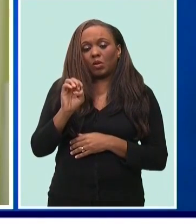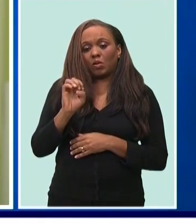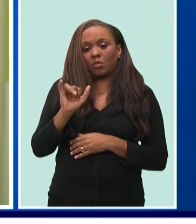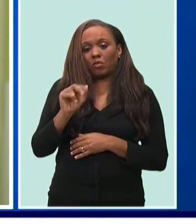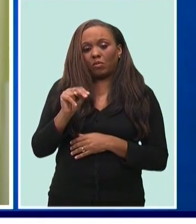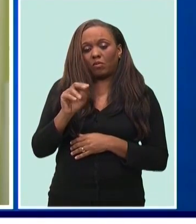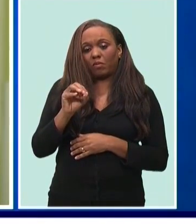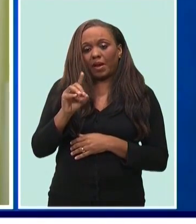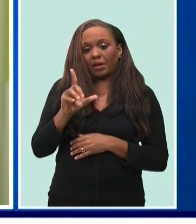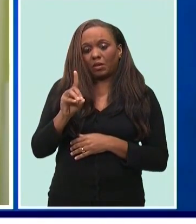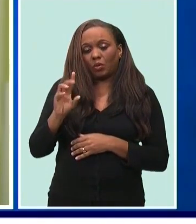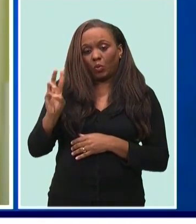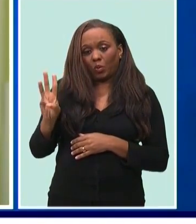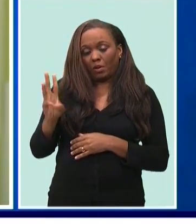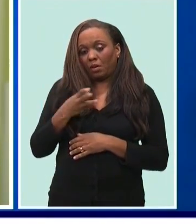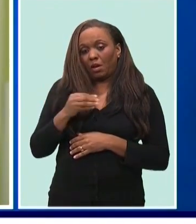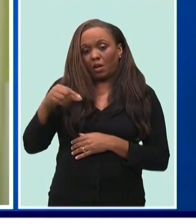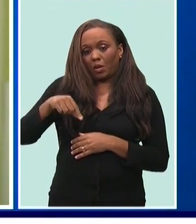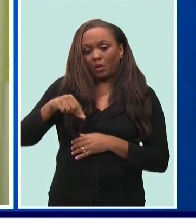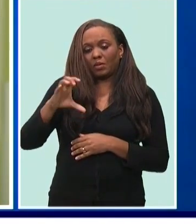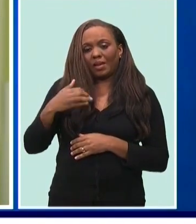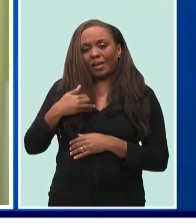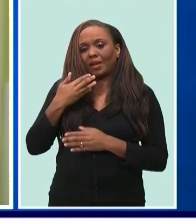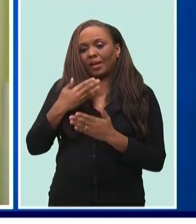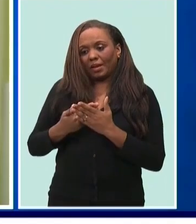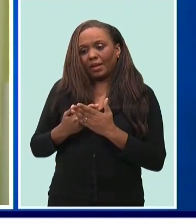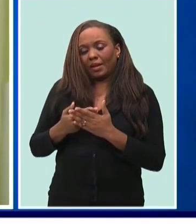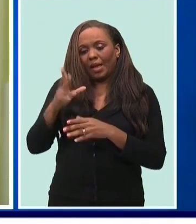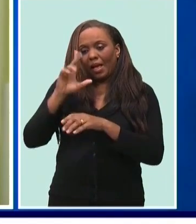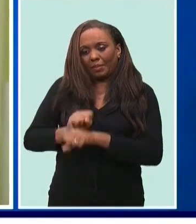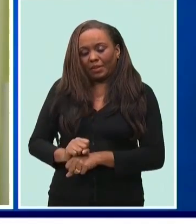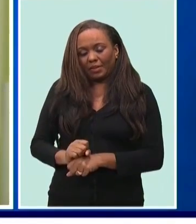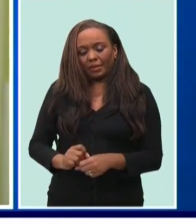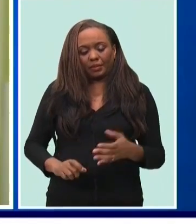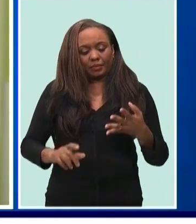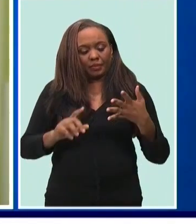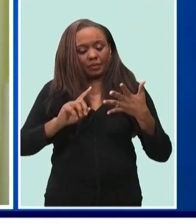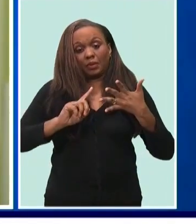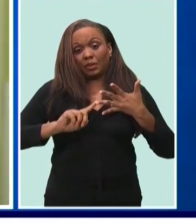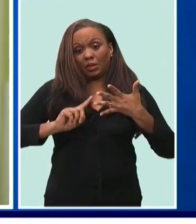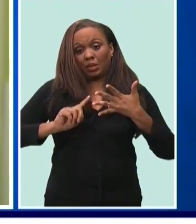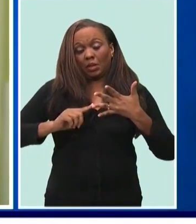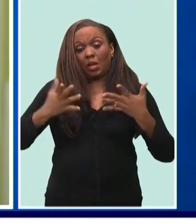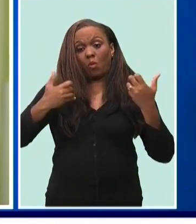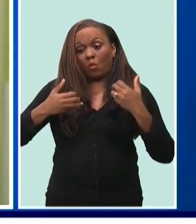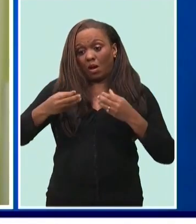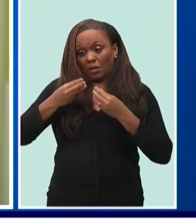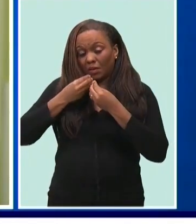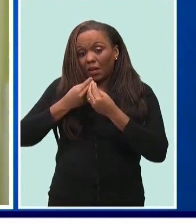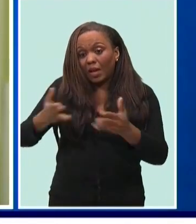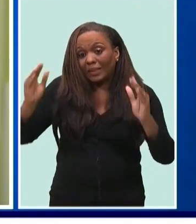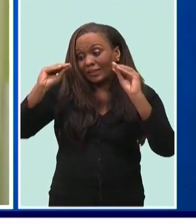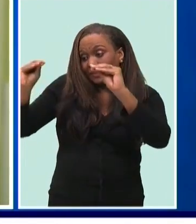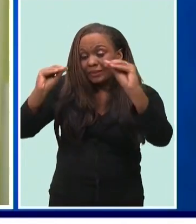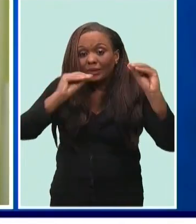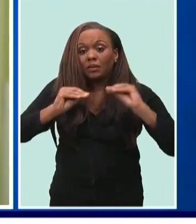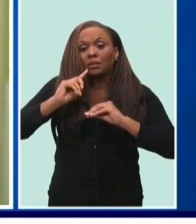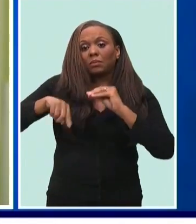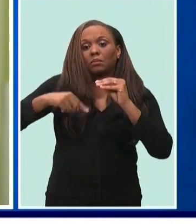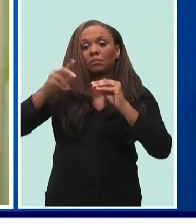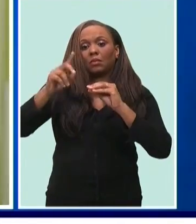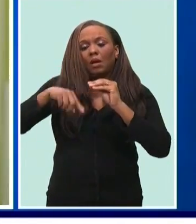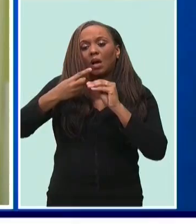College. Fourthly, to increase public awareness about the dangers of childhood obesity and the prevention policies